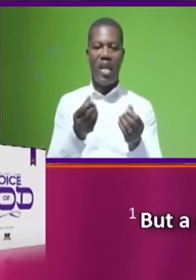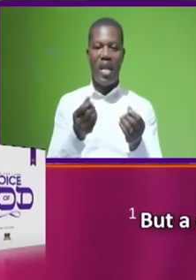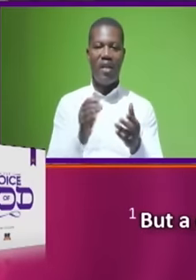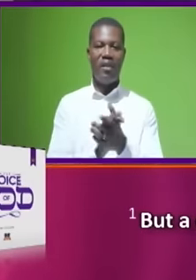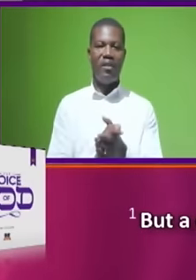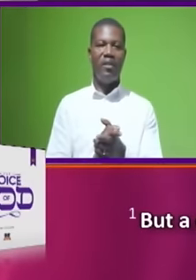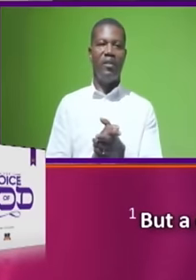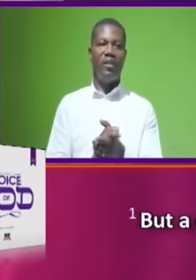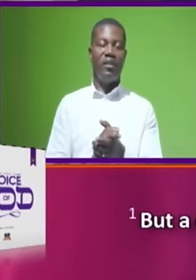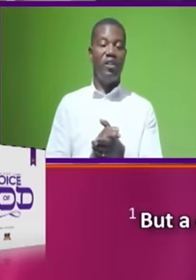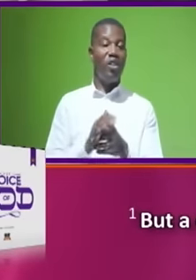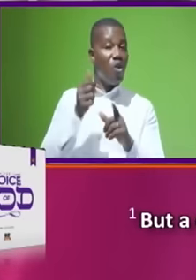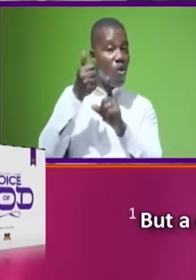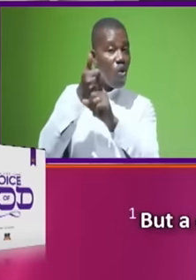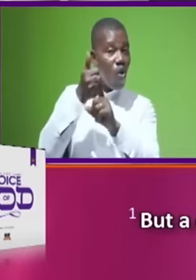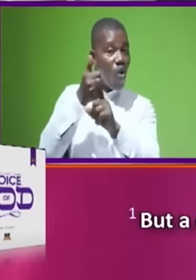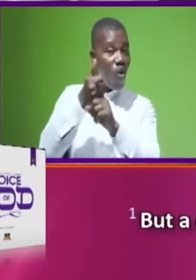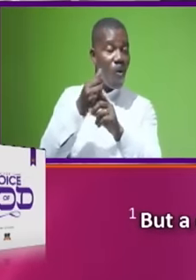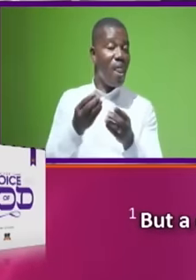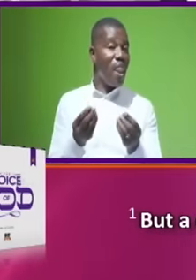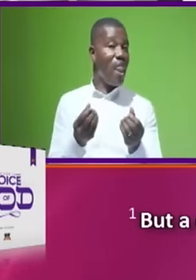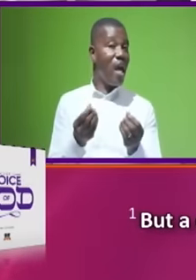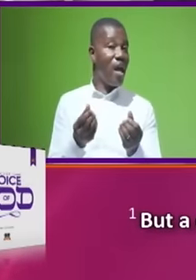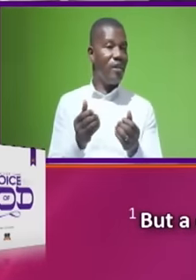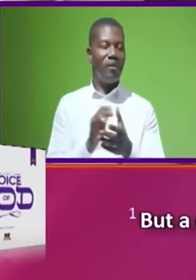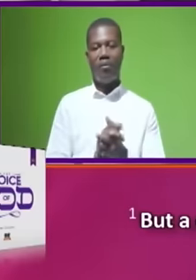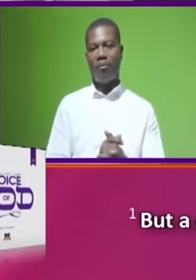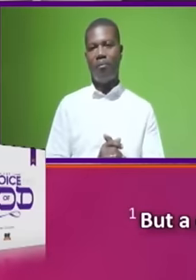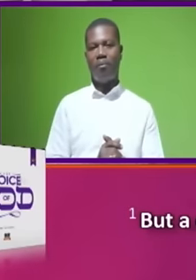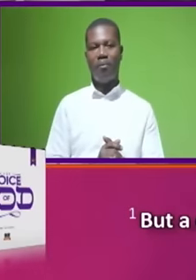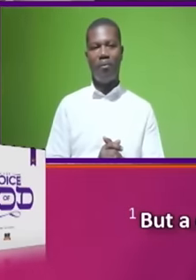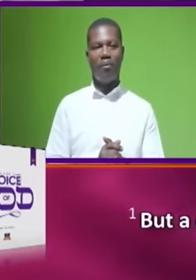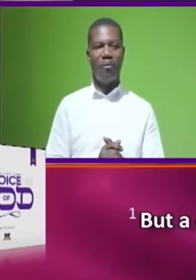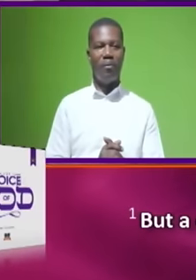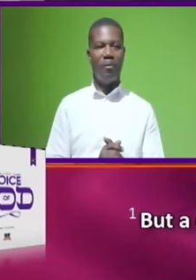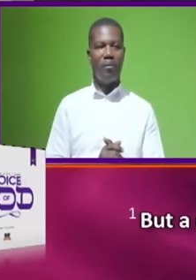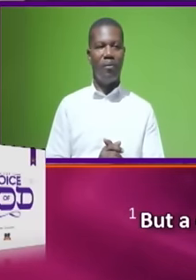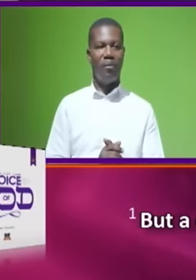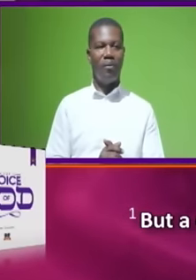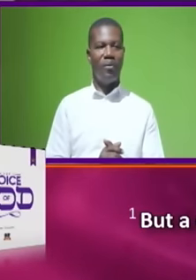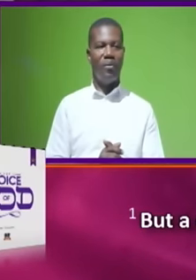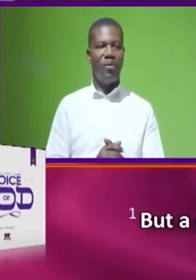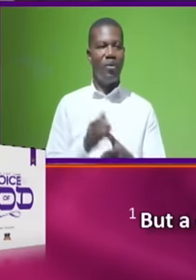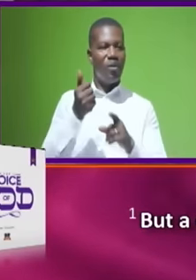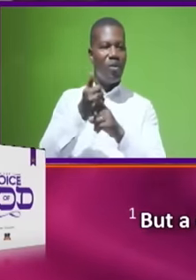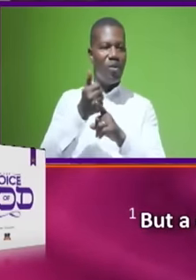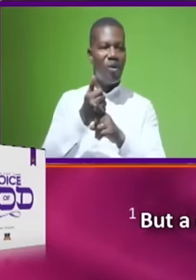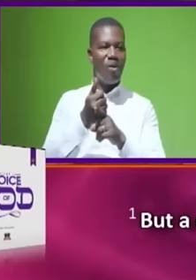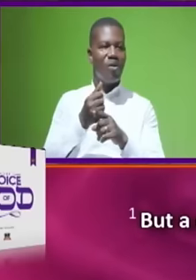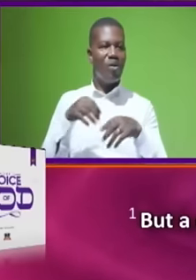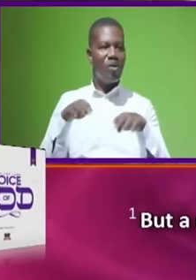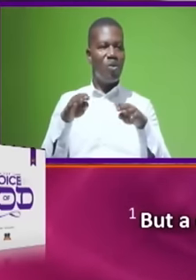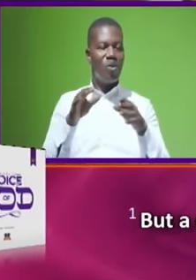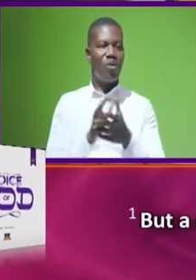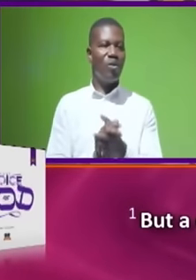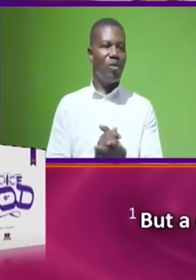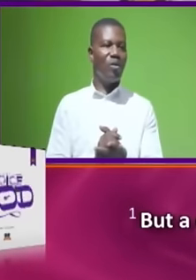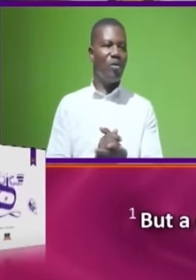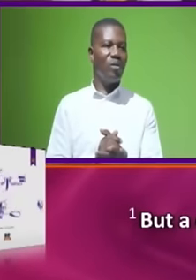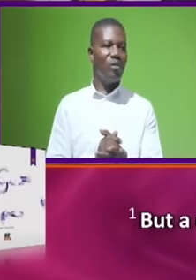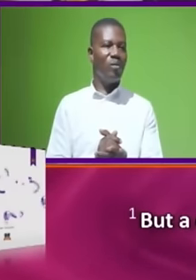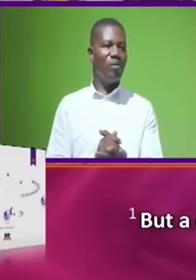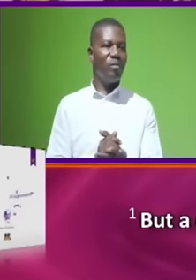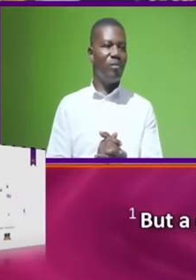land. This land or possession belonged to them. And they sold it on their own